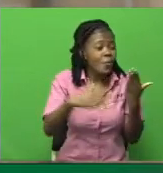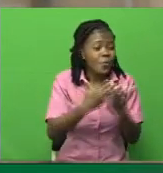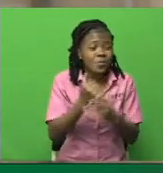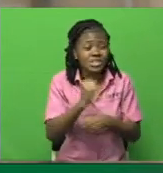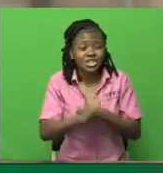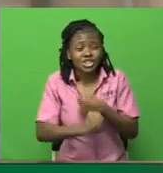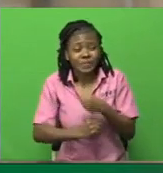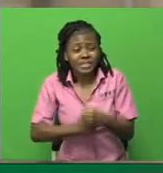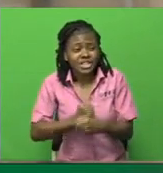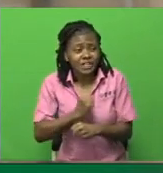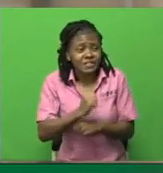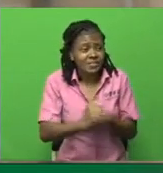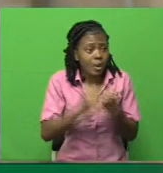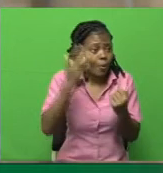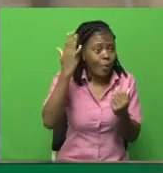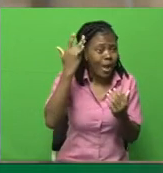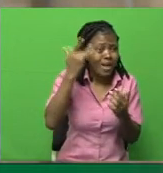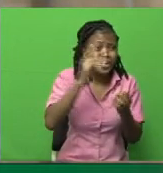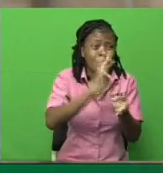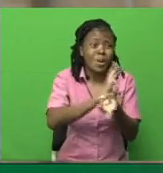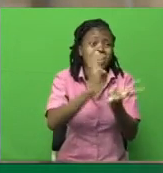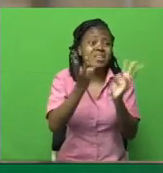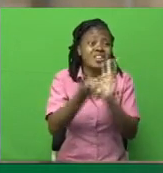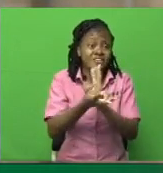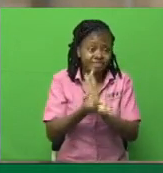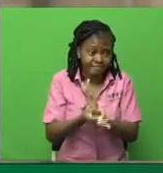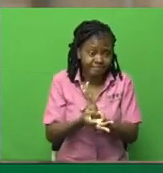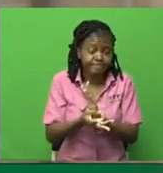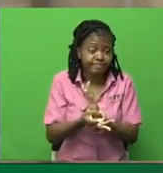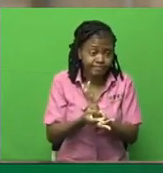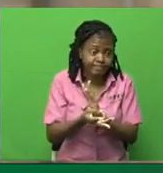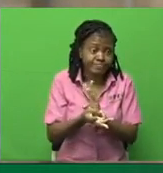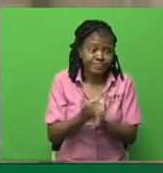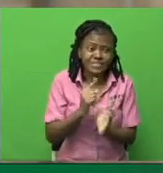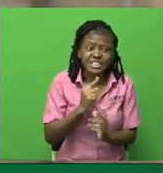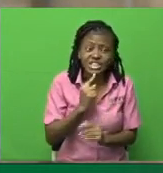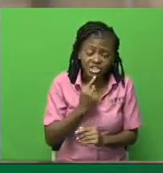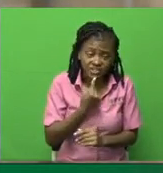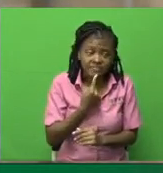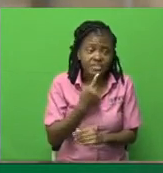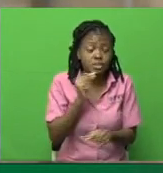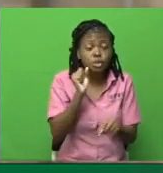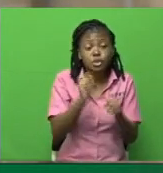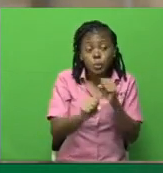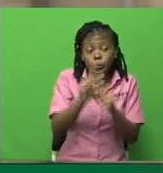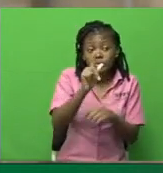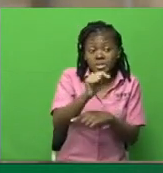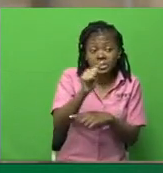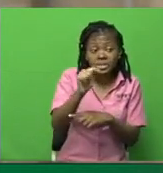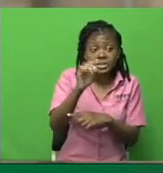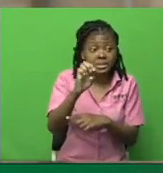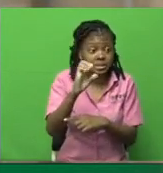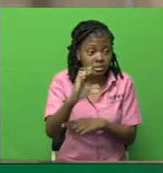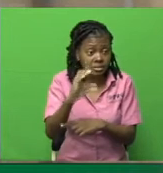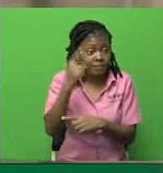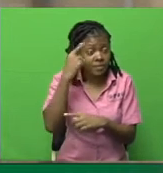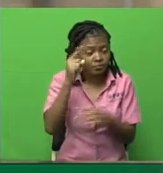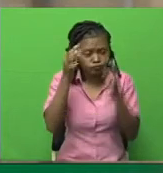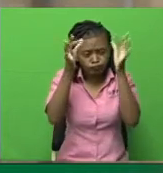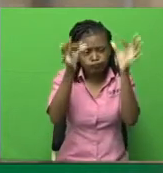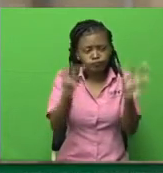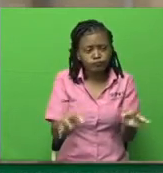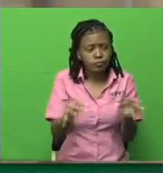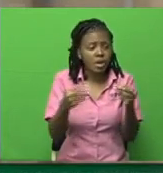conditions and as a result of that tiantech has embarked upon putting together a robust disaster